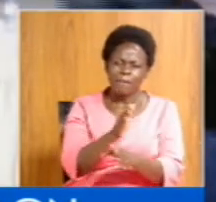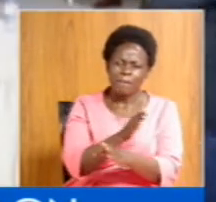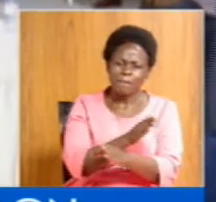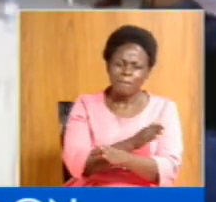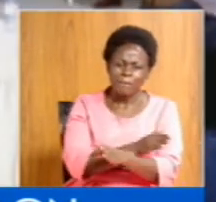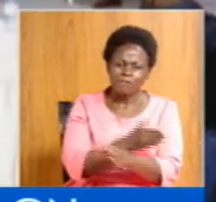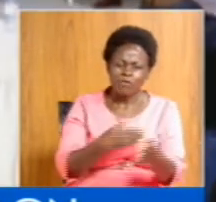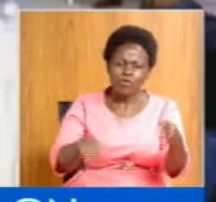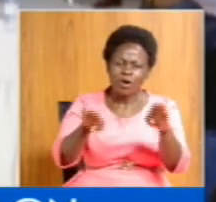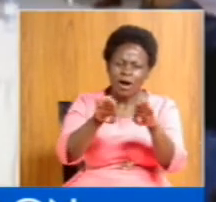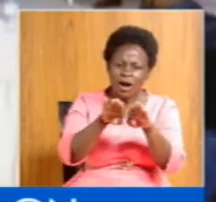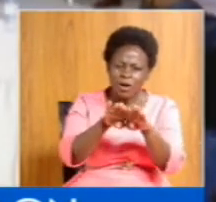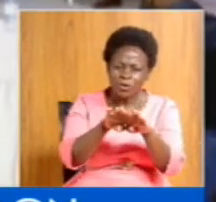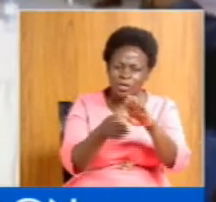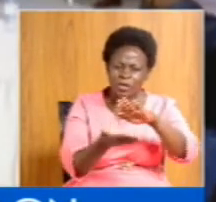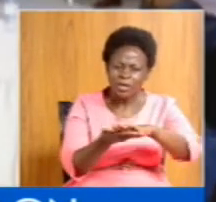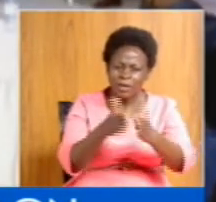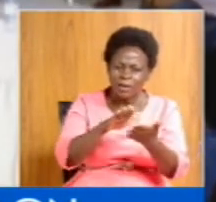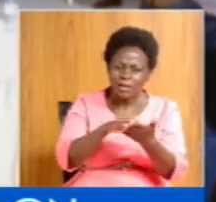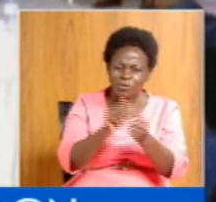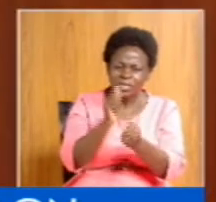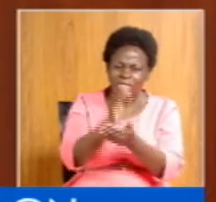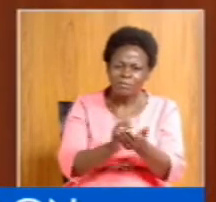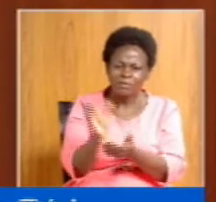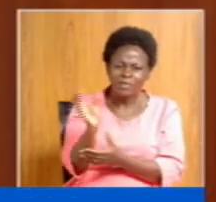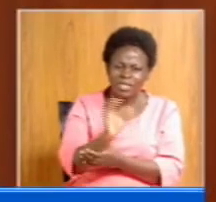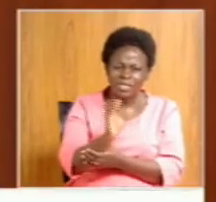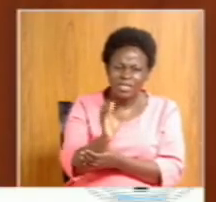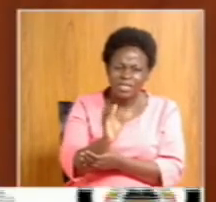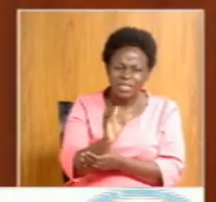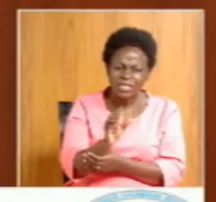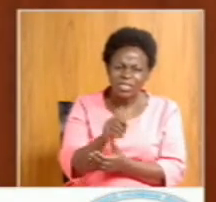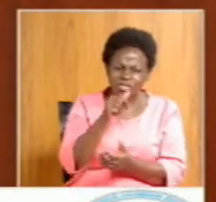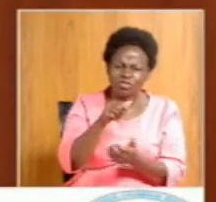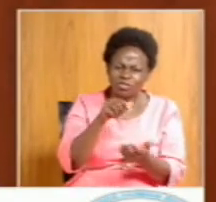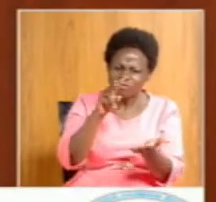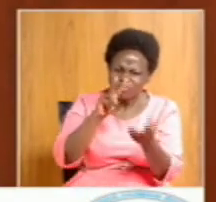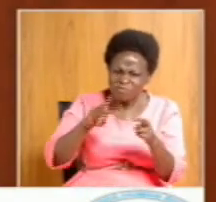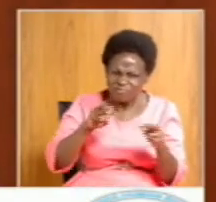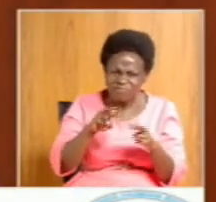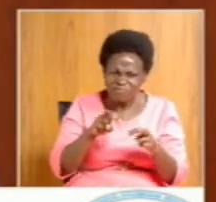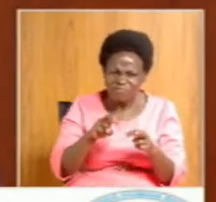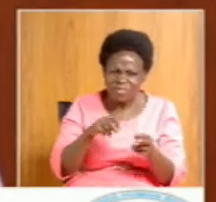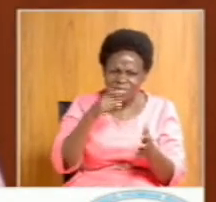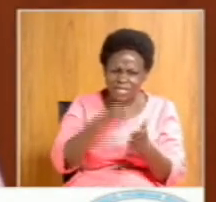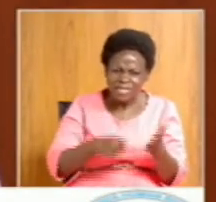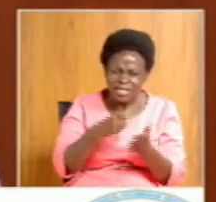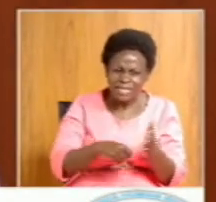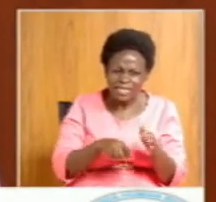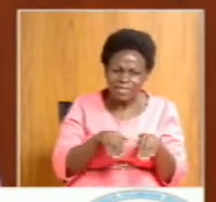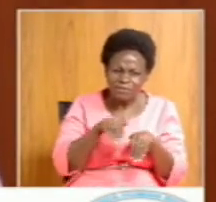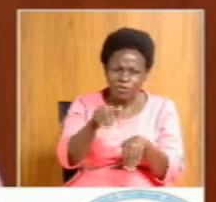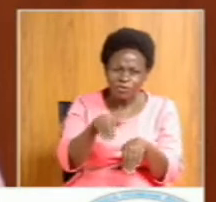you actually agree to go into partnership with some of these companies do you actually vet them in terms of their tax compliance